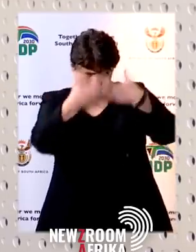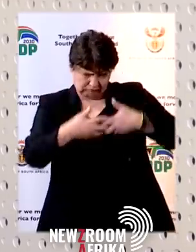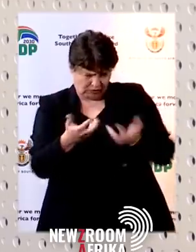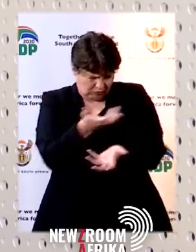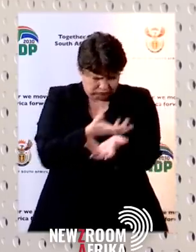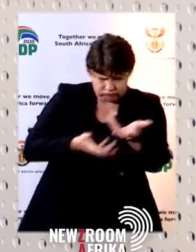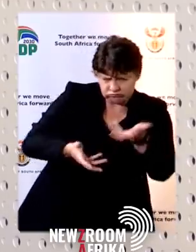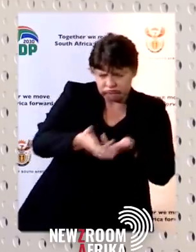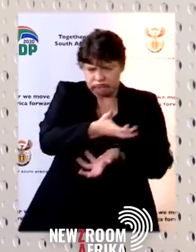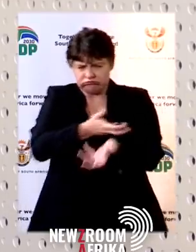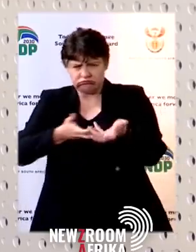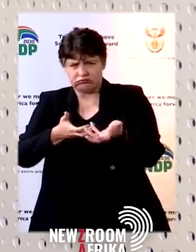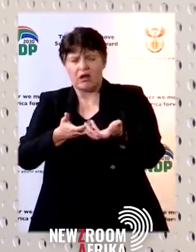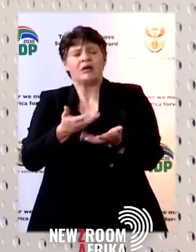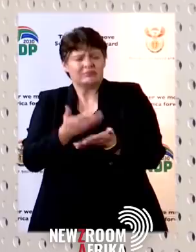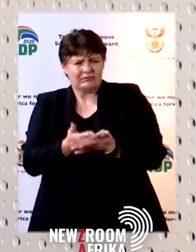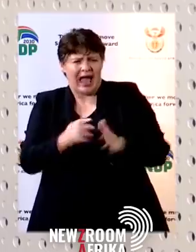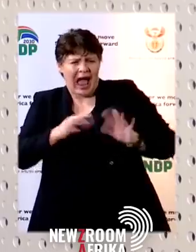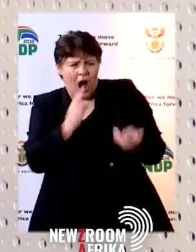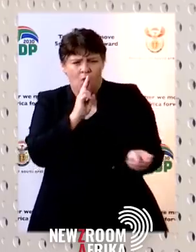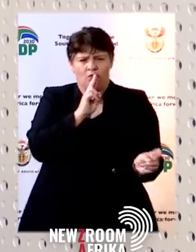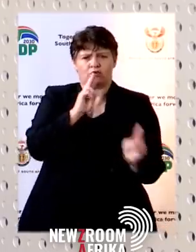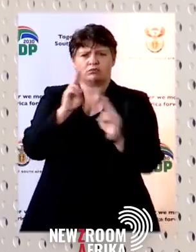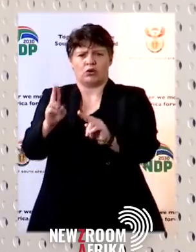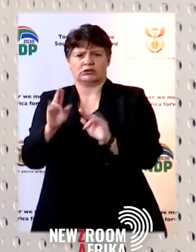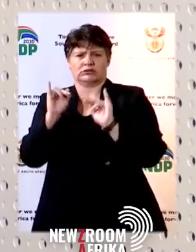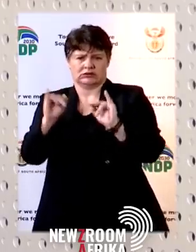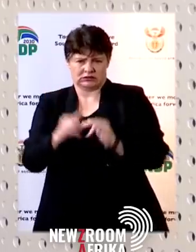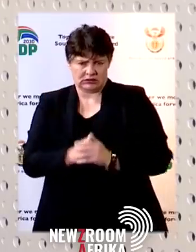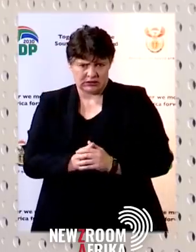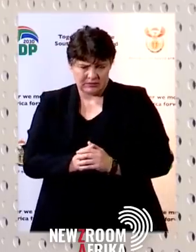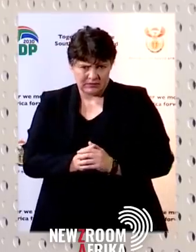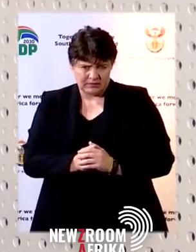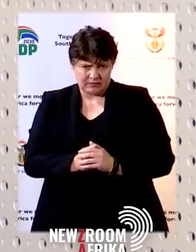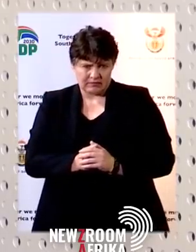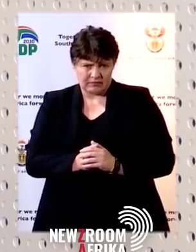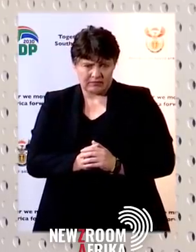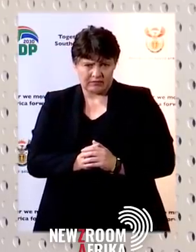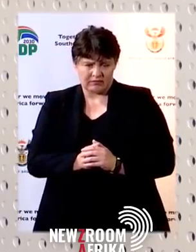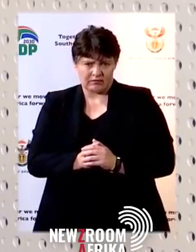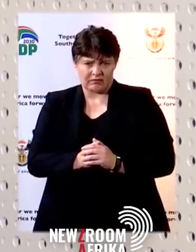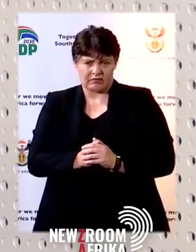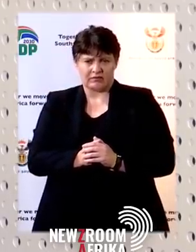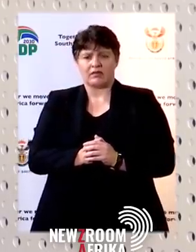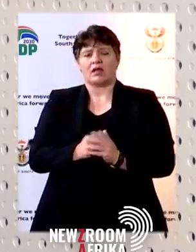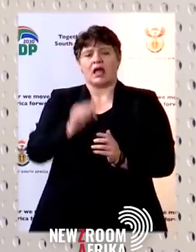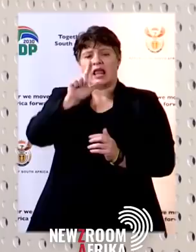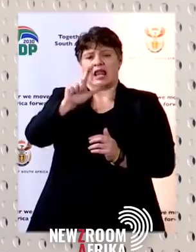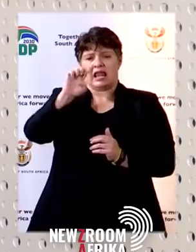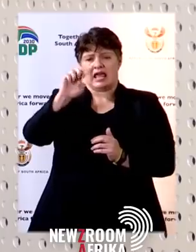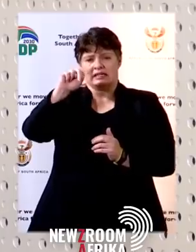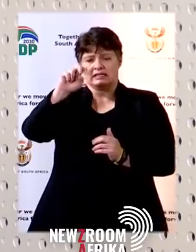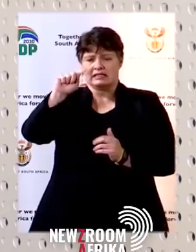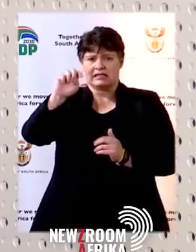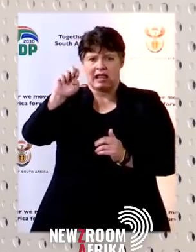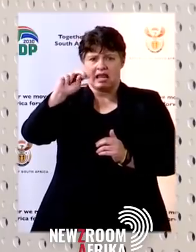worked on a set of macroeconomic responses to the crisis. Governor Lesetša Kganyago, who I fondly refer